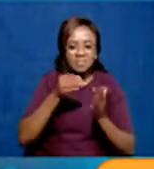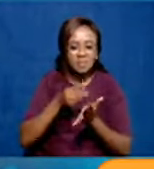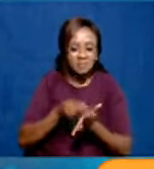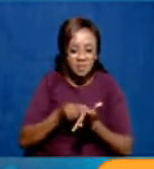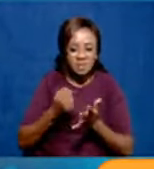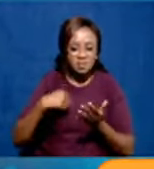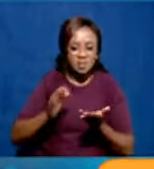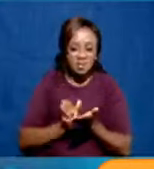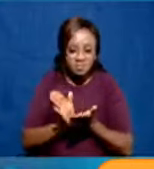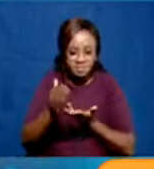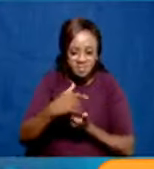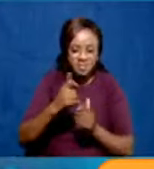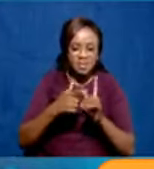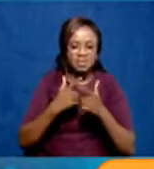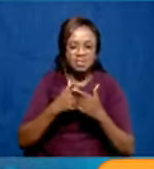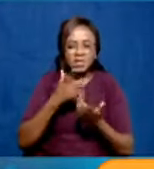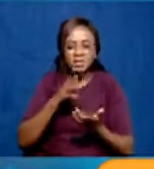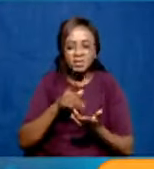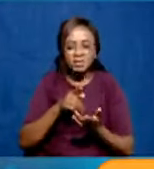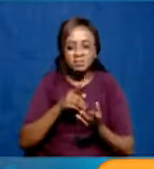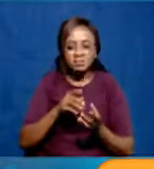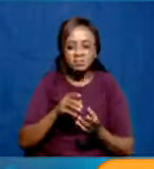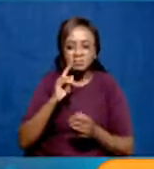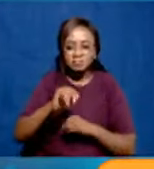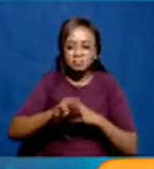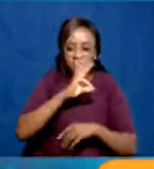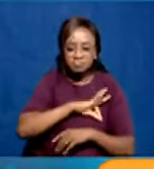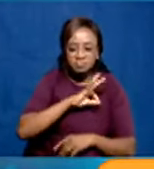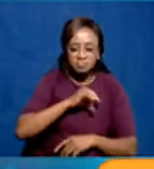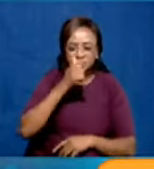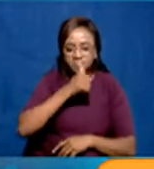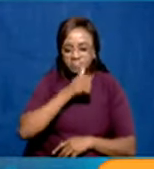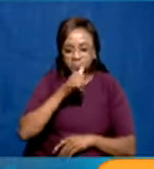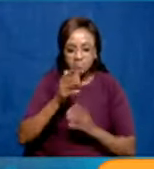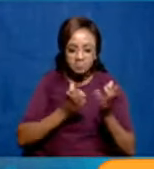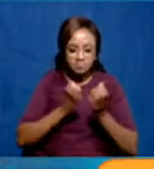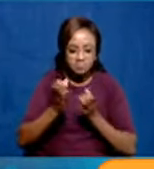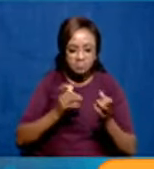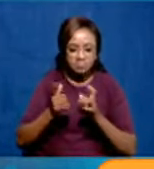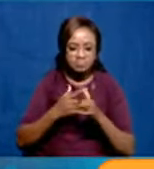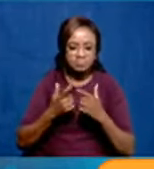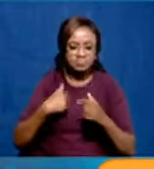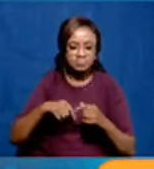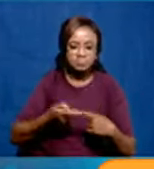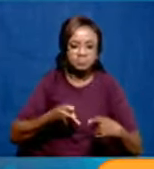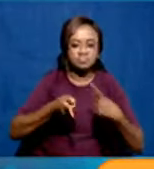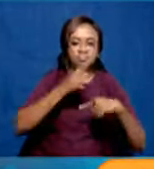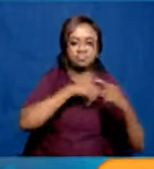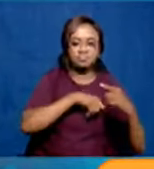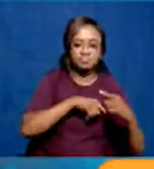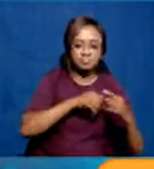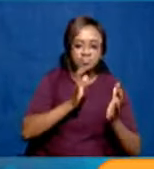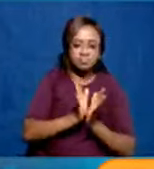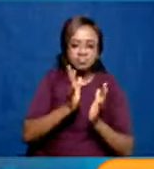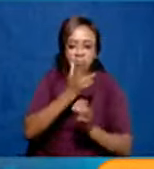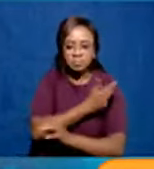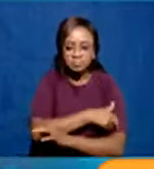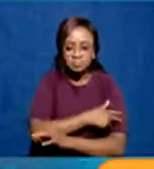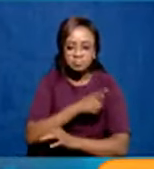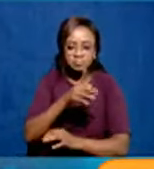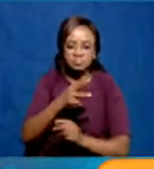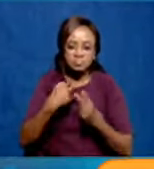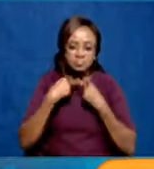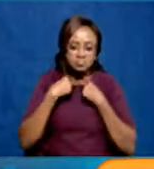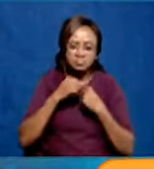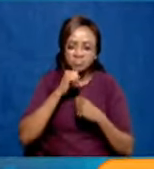collected, and then it largely builds private business. And then we get back to a vicious cycle of public hospitals are unable